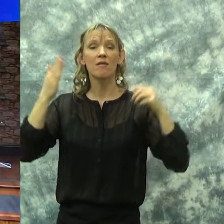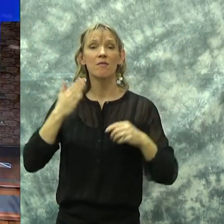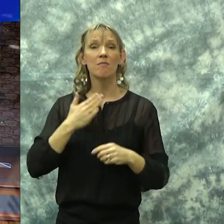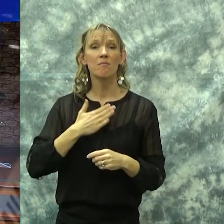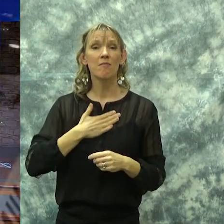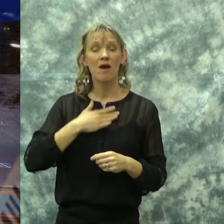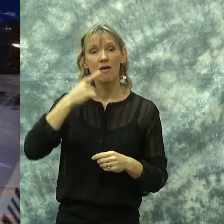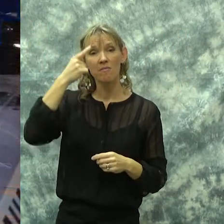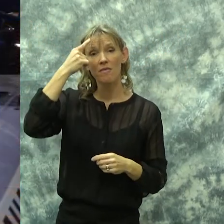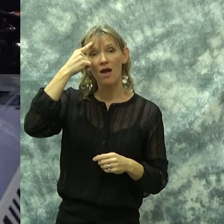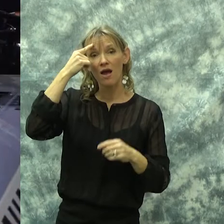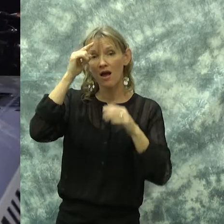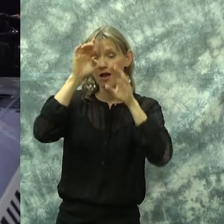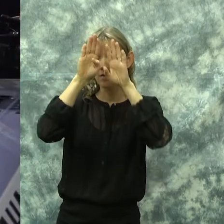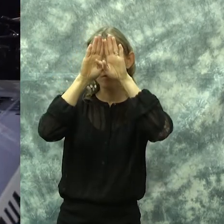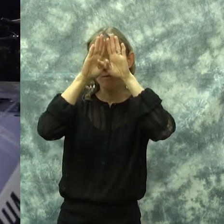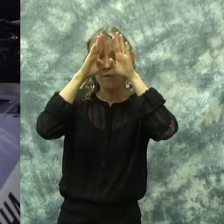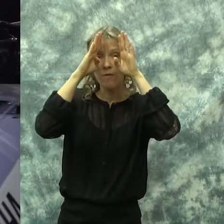Open my